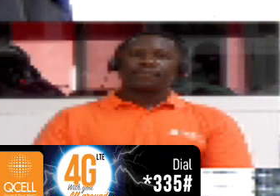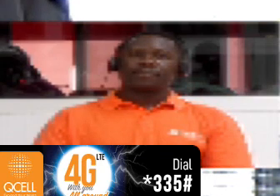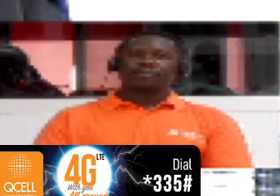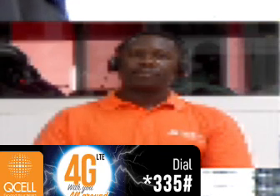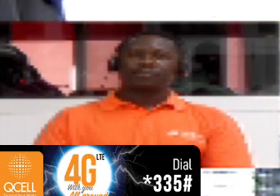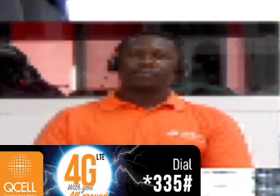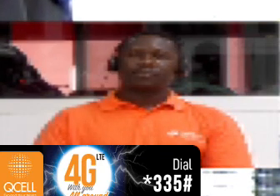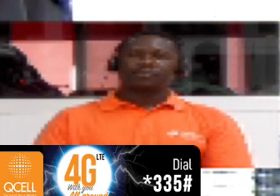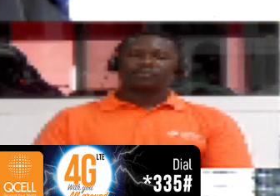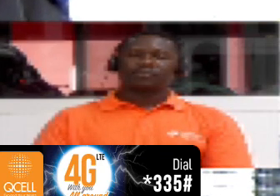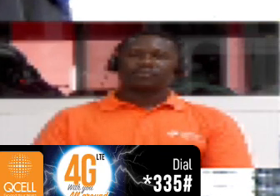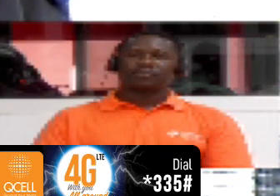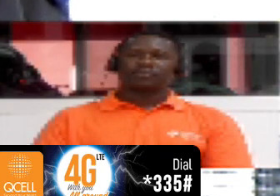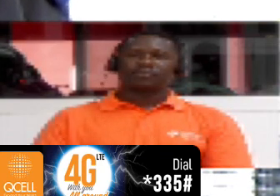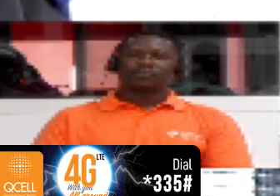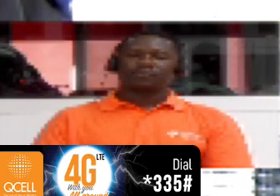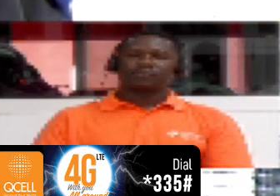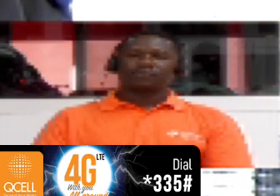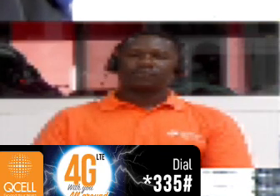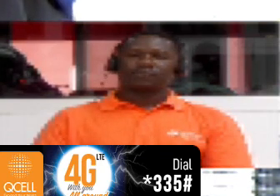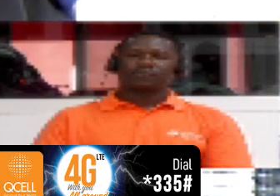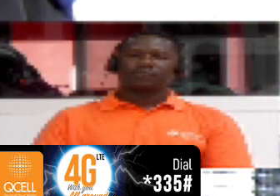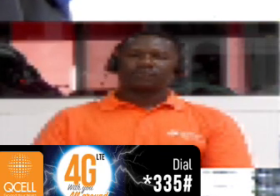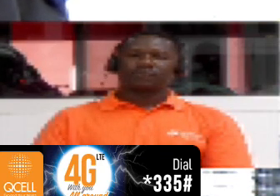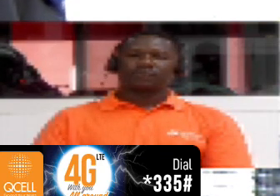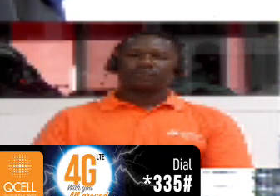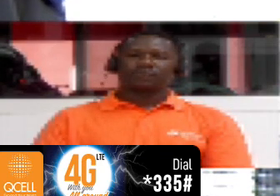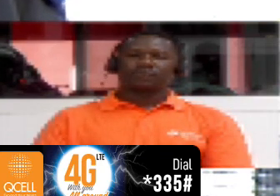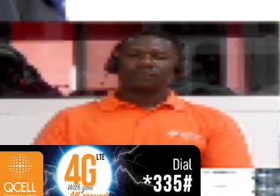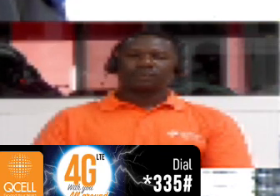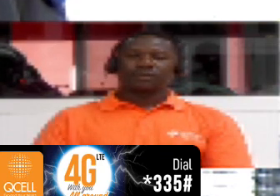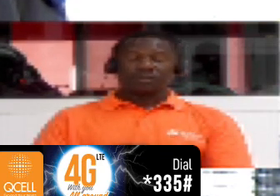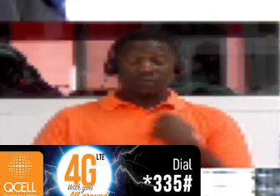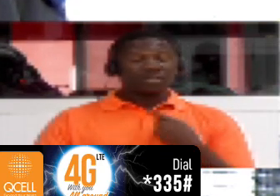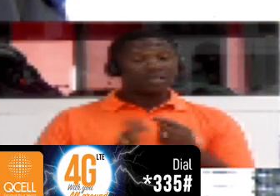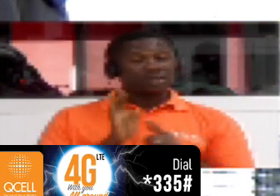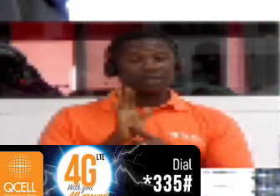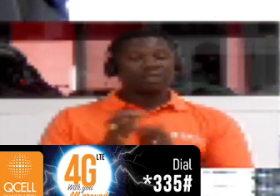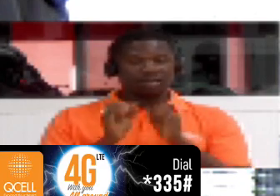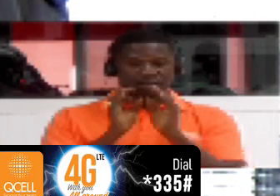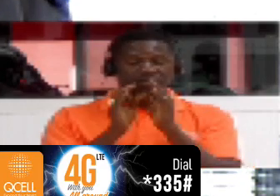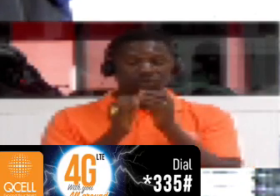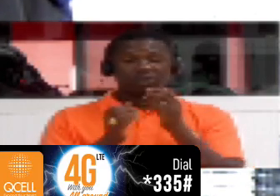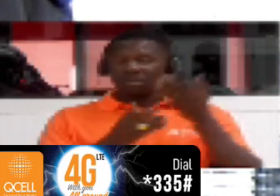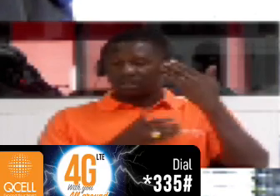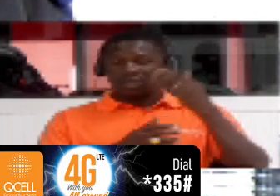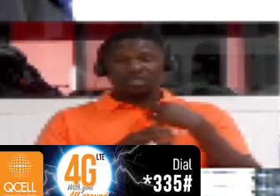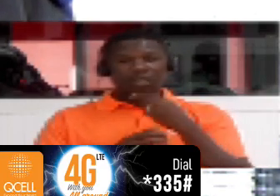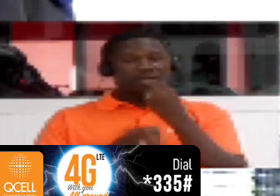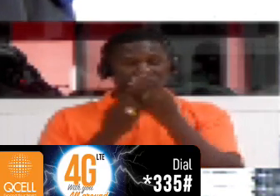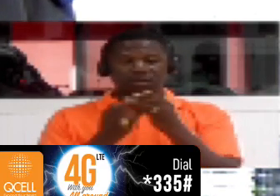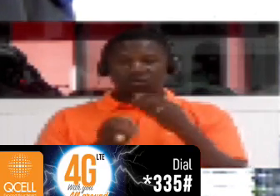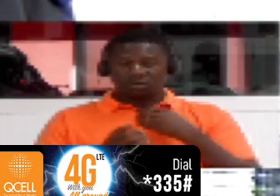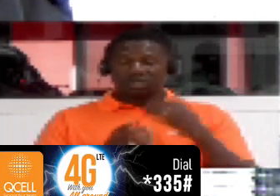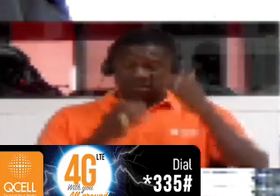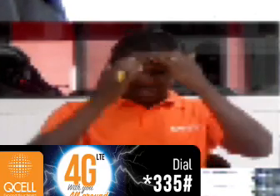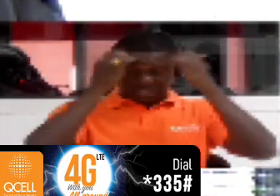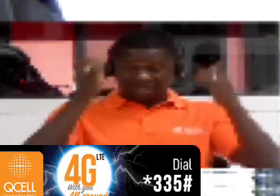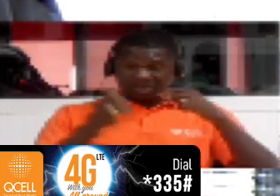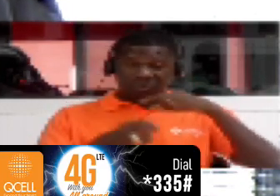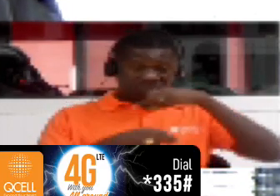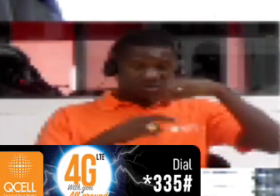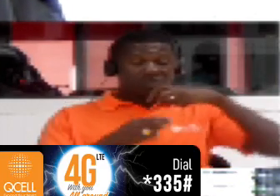Ko nga fo e nyameng I control intelligence officer lady. Just as I told you earlier on, they said that we were intelligence